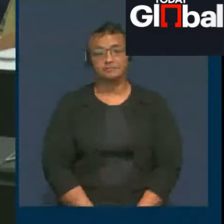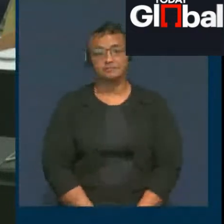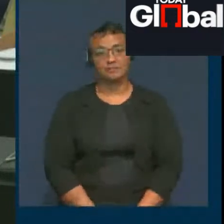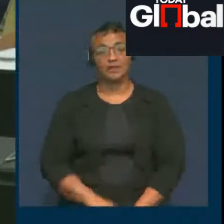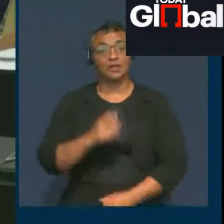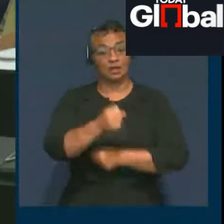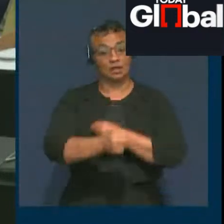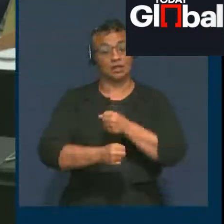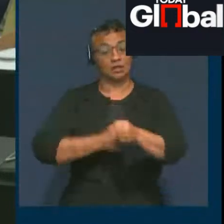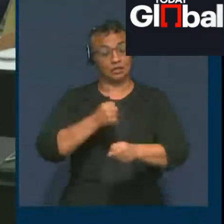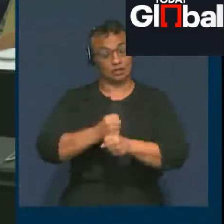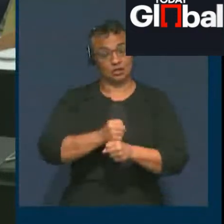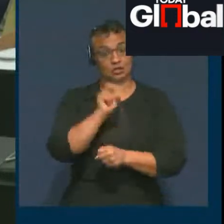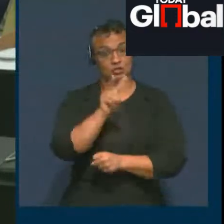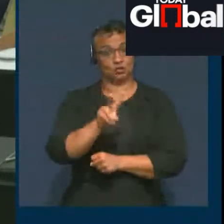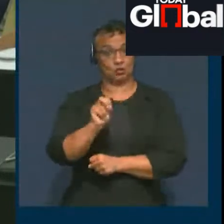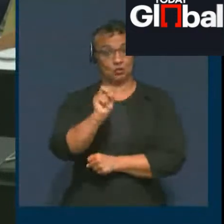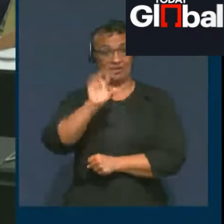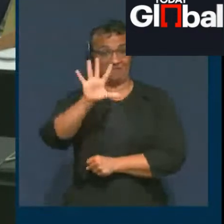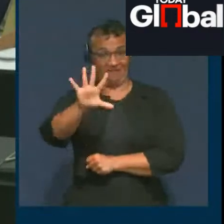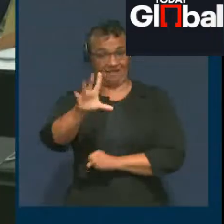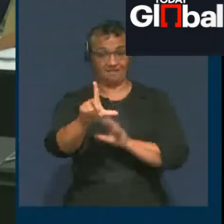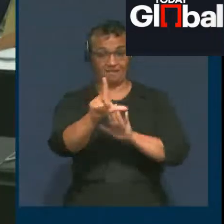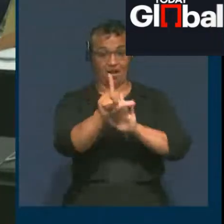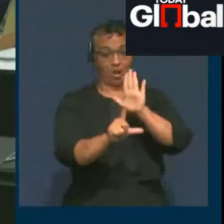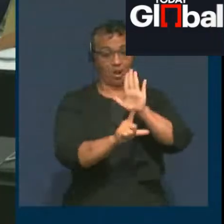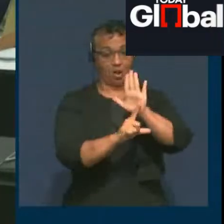The 2025 law